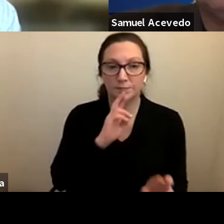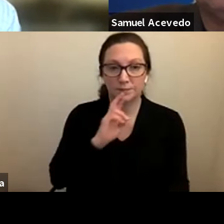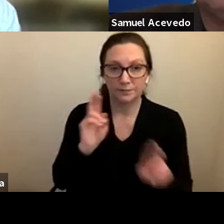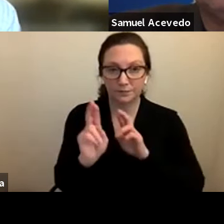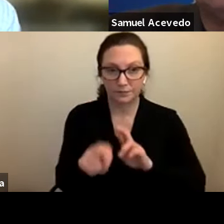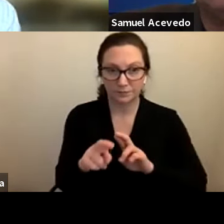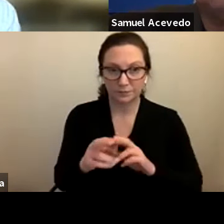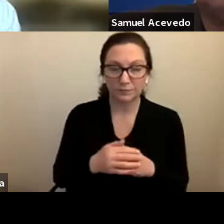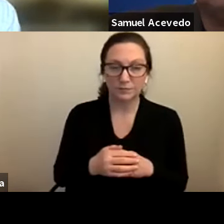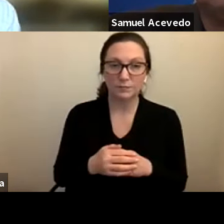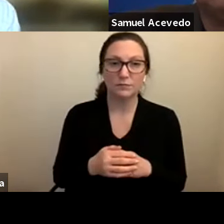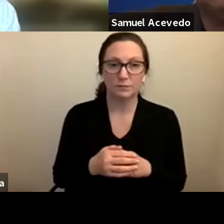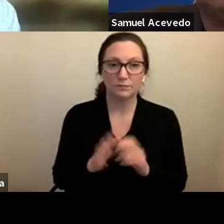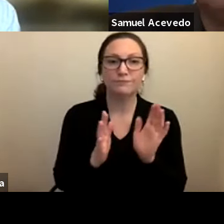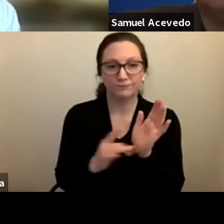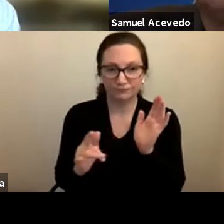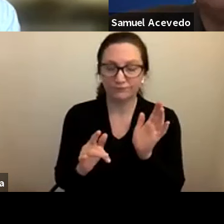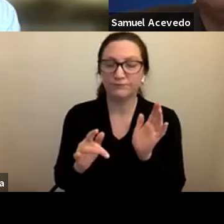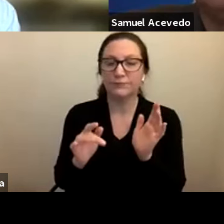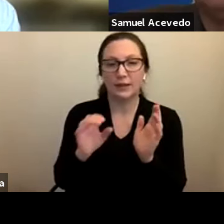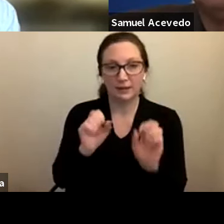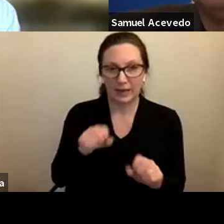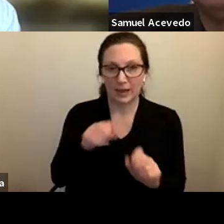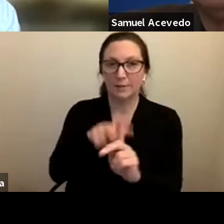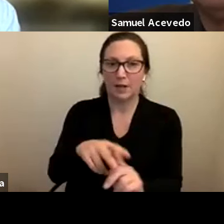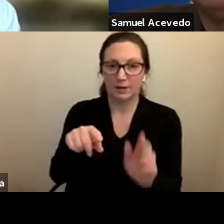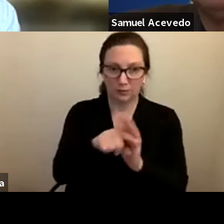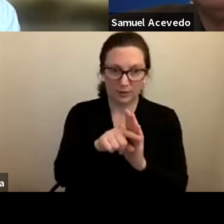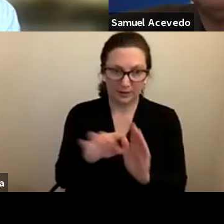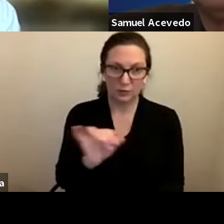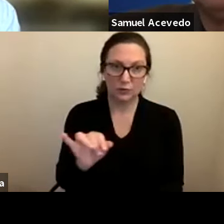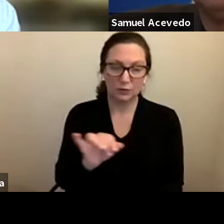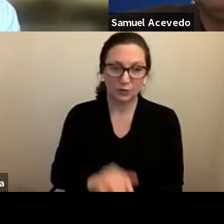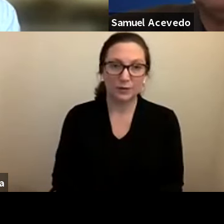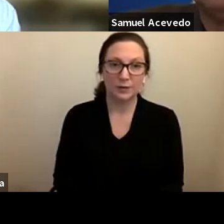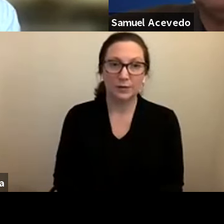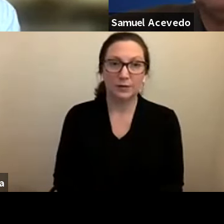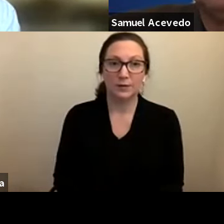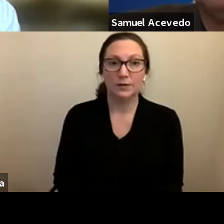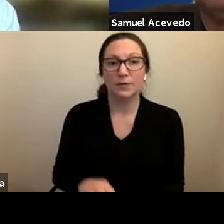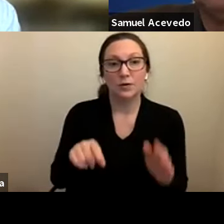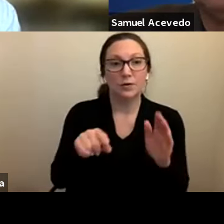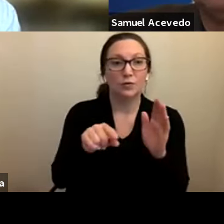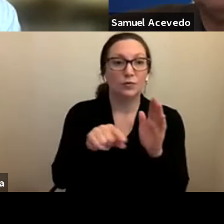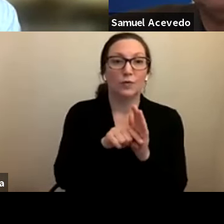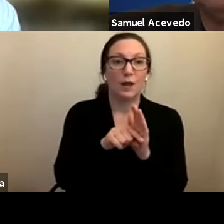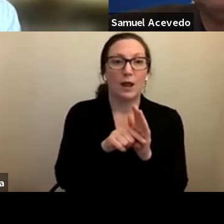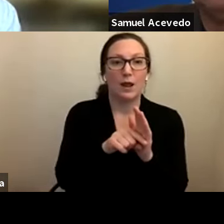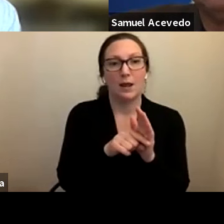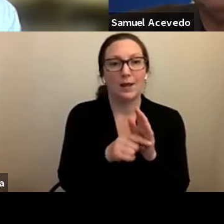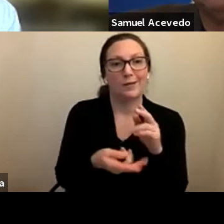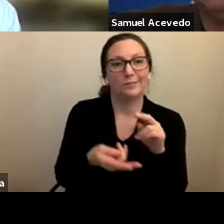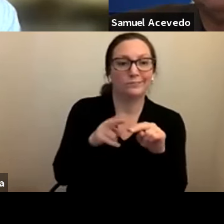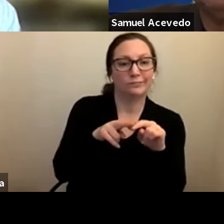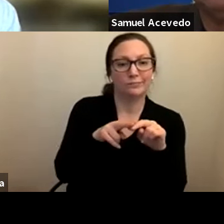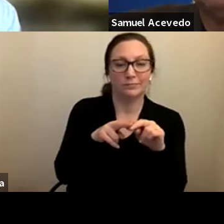Yes, gaming can even apply to grades, and grade inflation is a worry. And